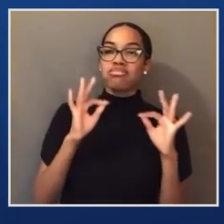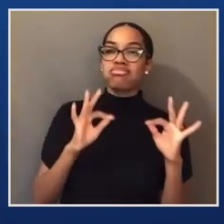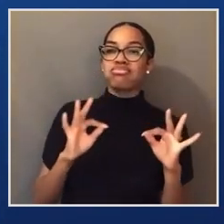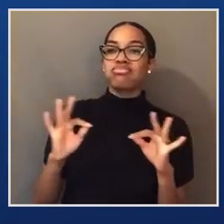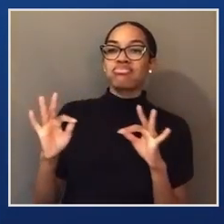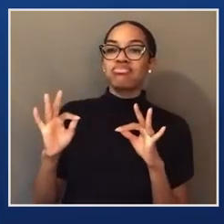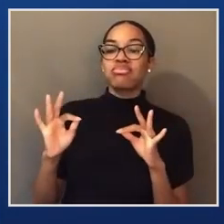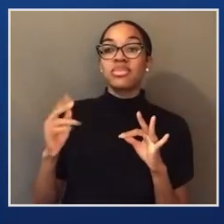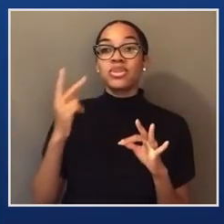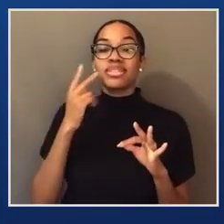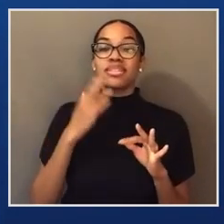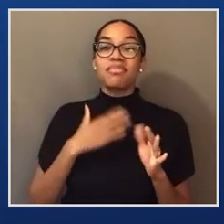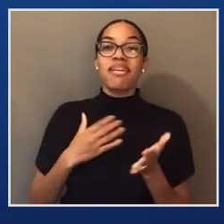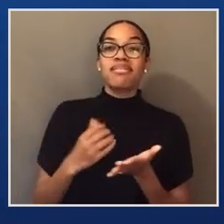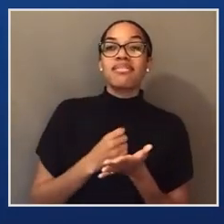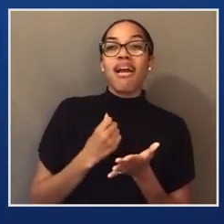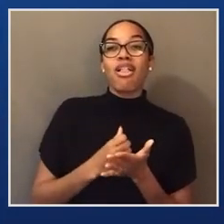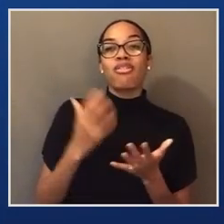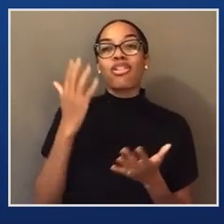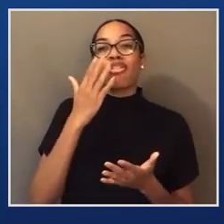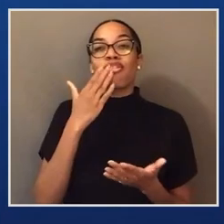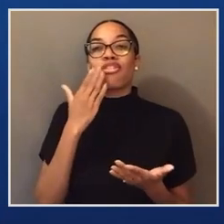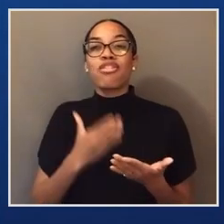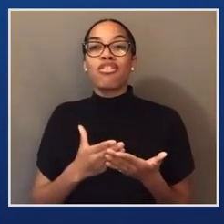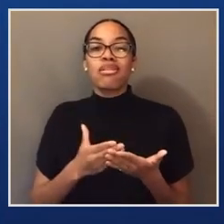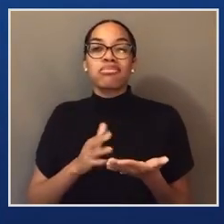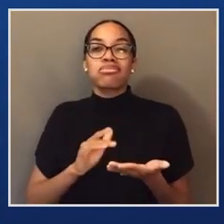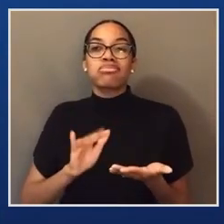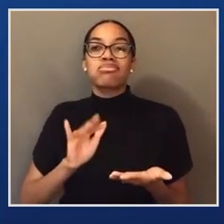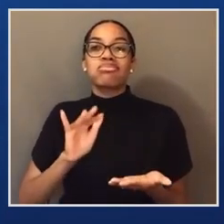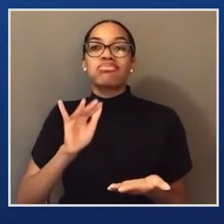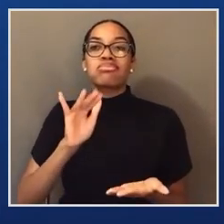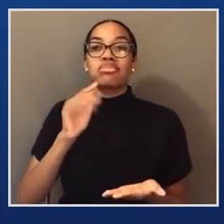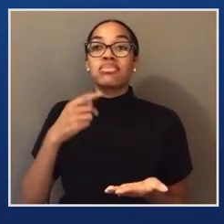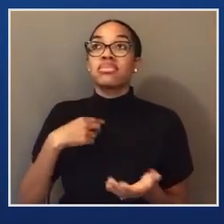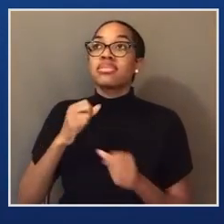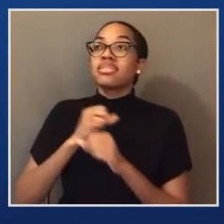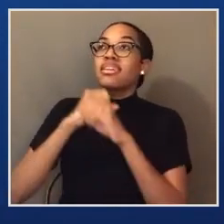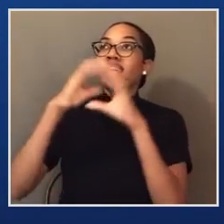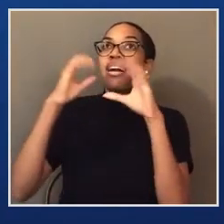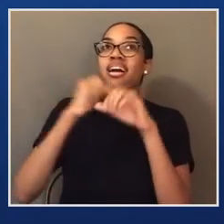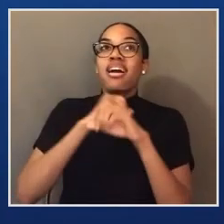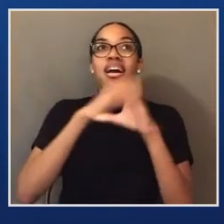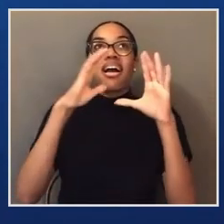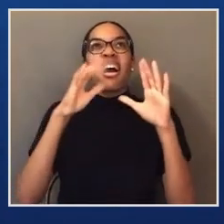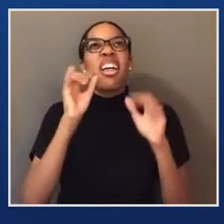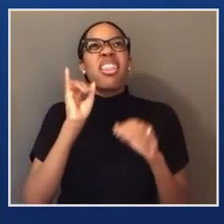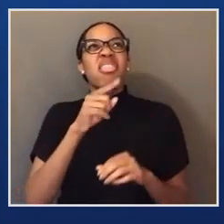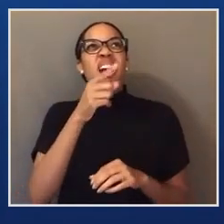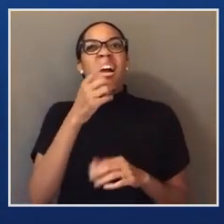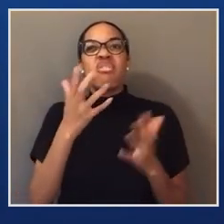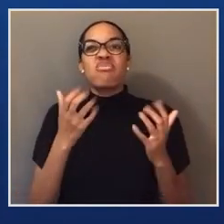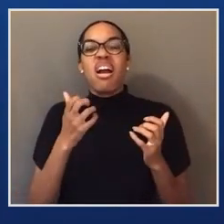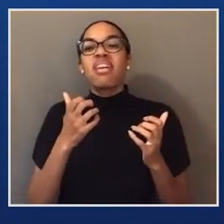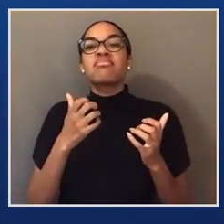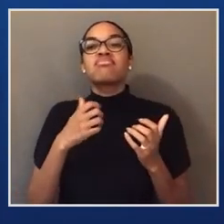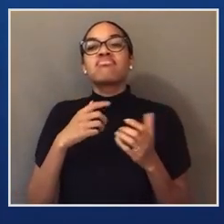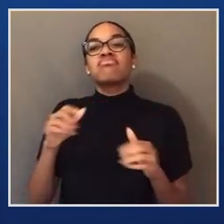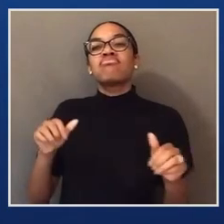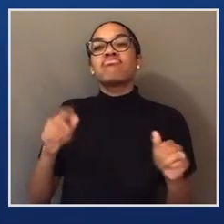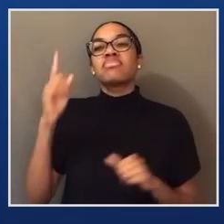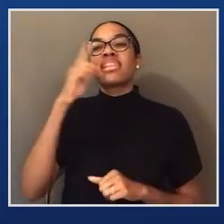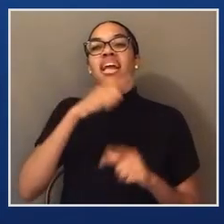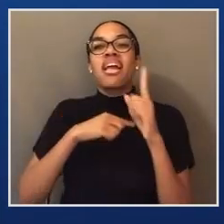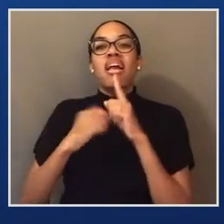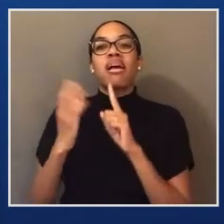salary. The lifestyle you advertise, quite strategized. Make a minimal amount and then we maximize. Capping with lies, how